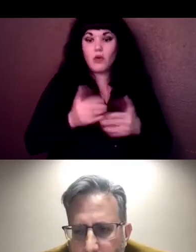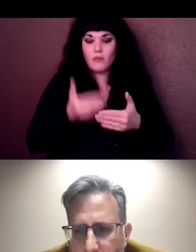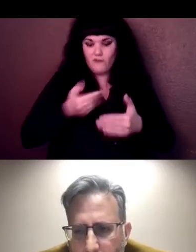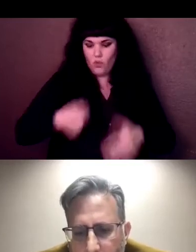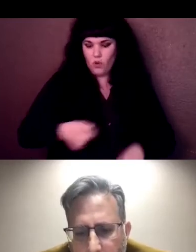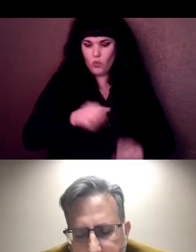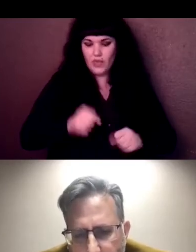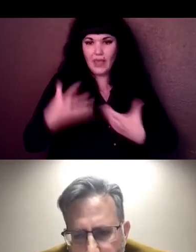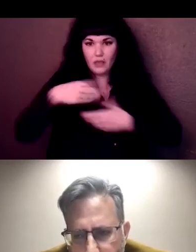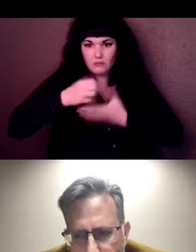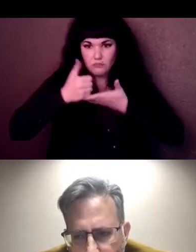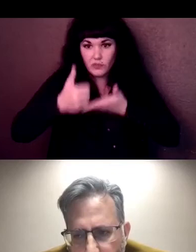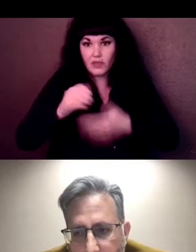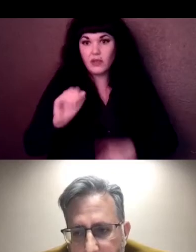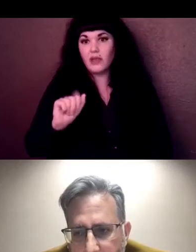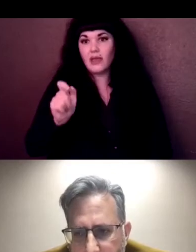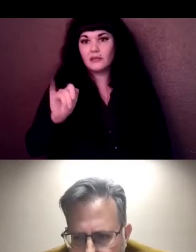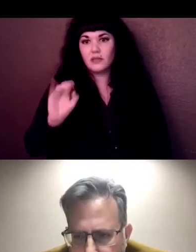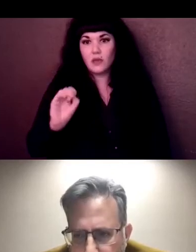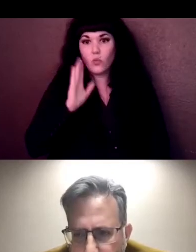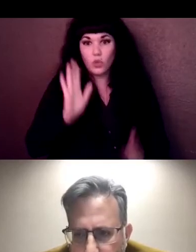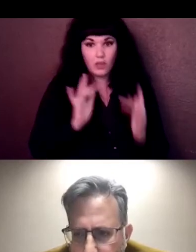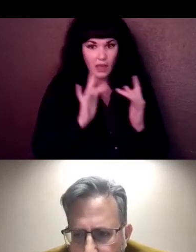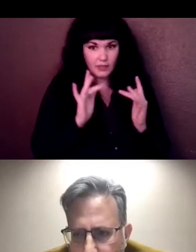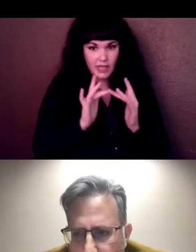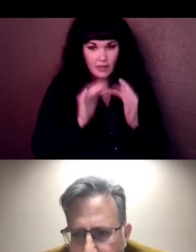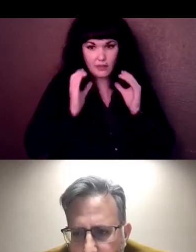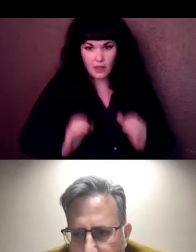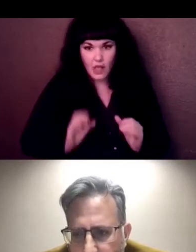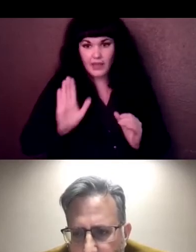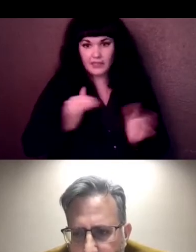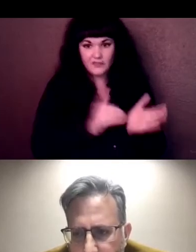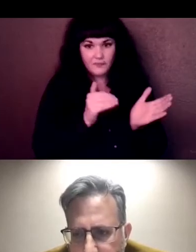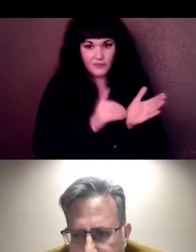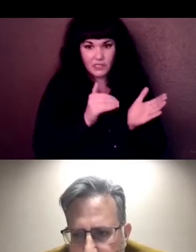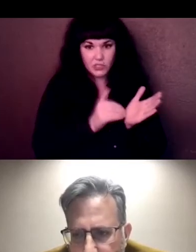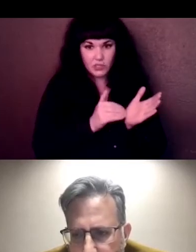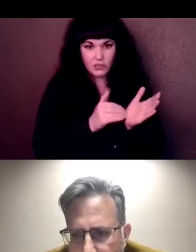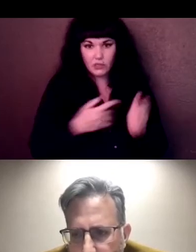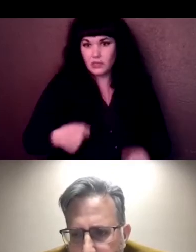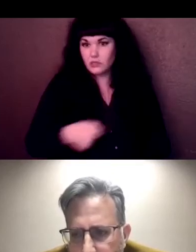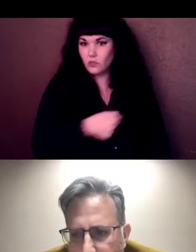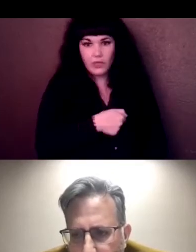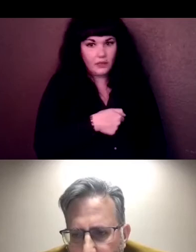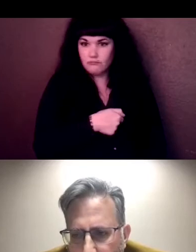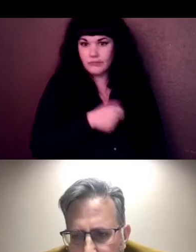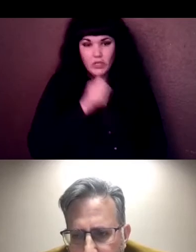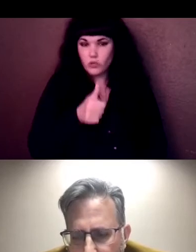to contact the client's physician, because we don't do anything outside of the physician's